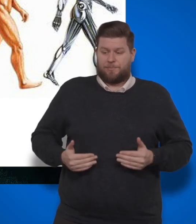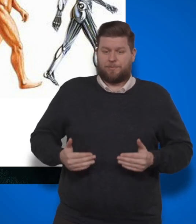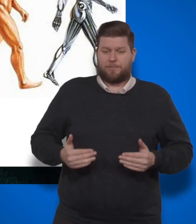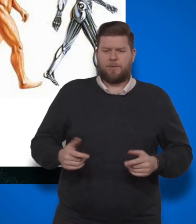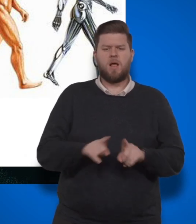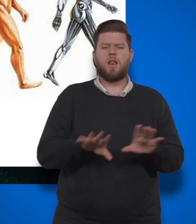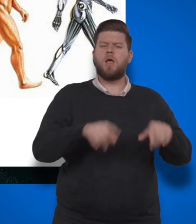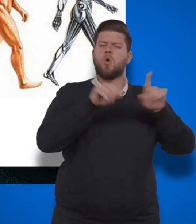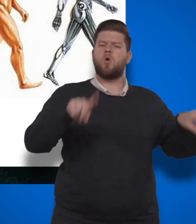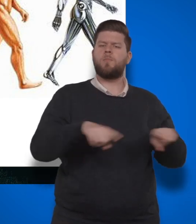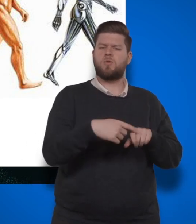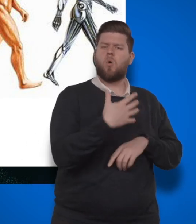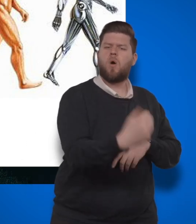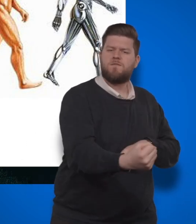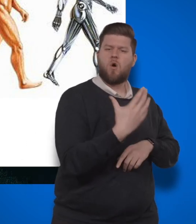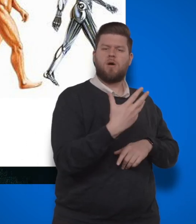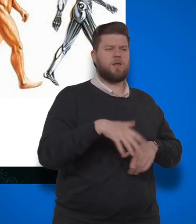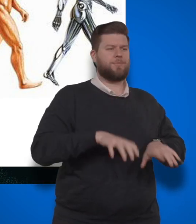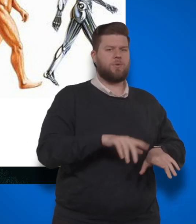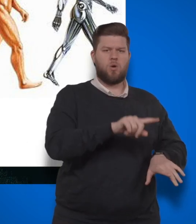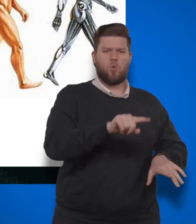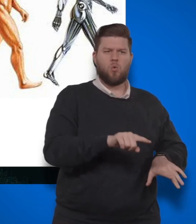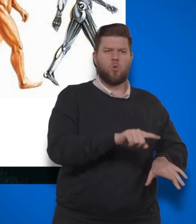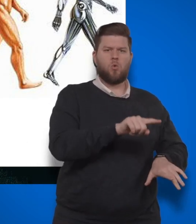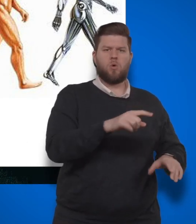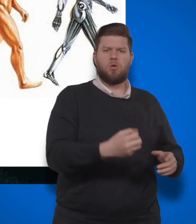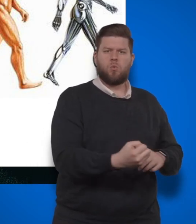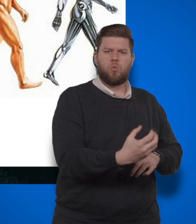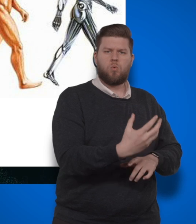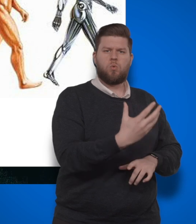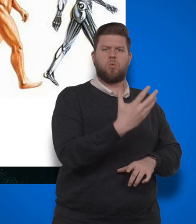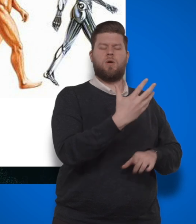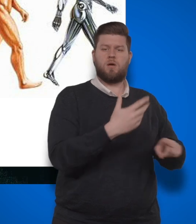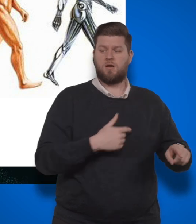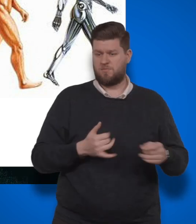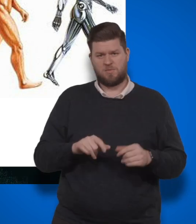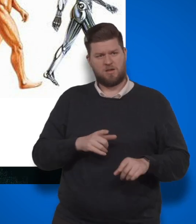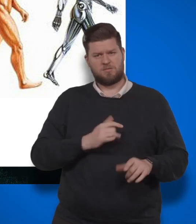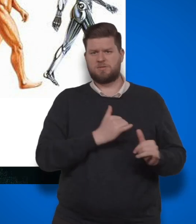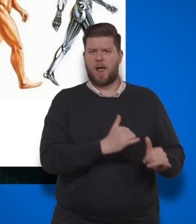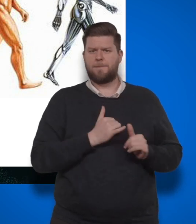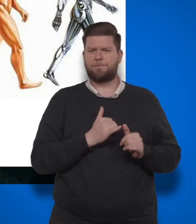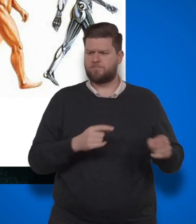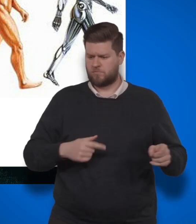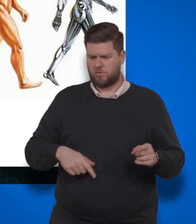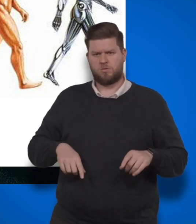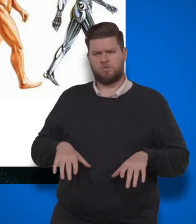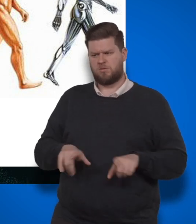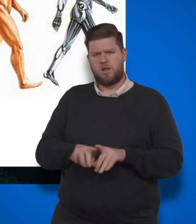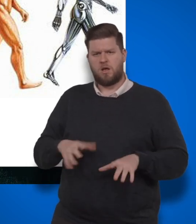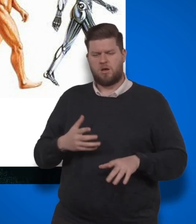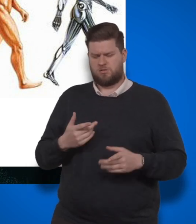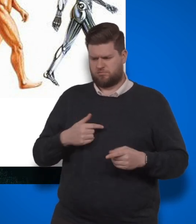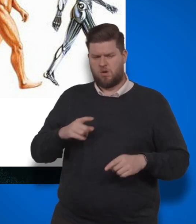system. Maybe we're a biological boot code to get the real operating system of the universe started. The machines